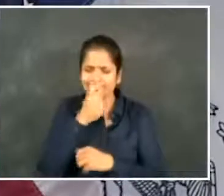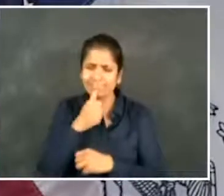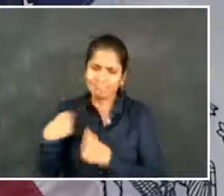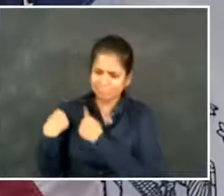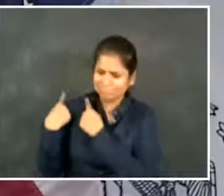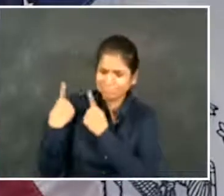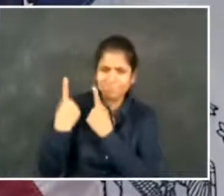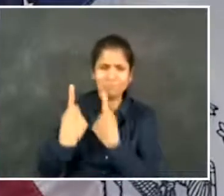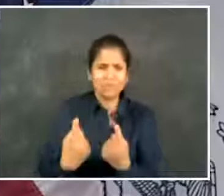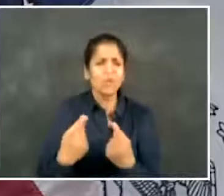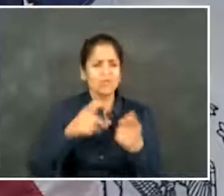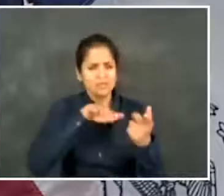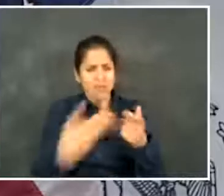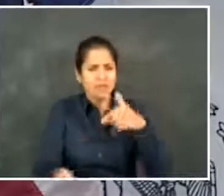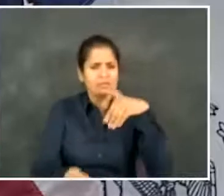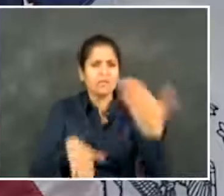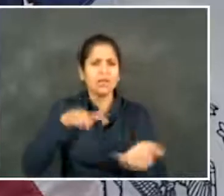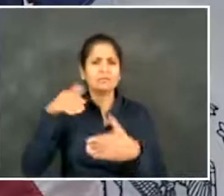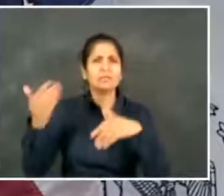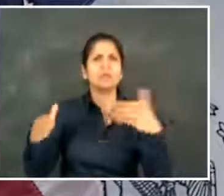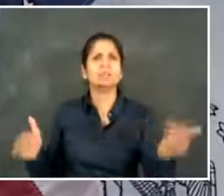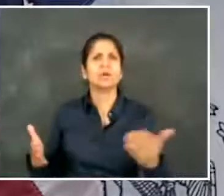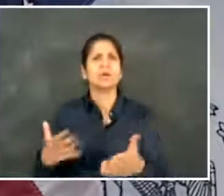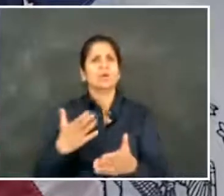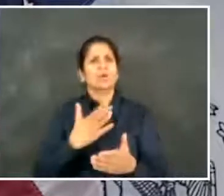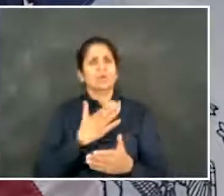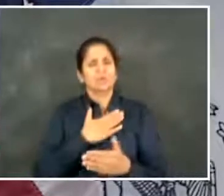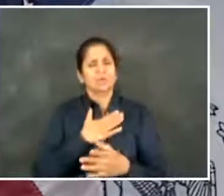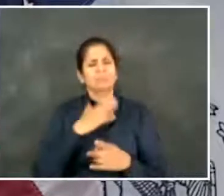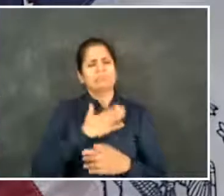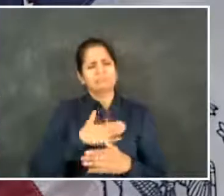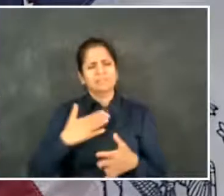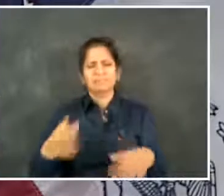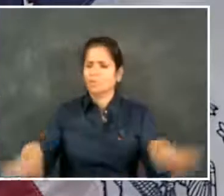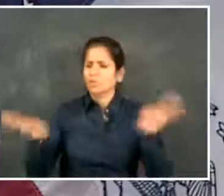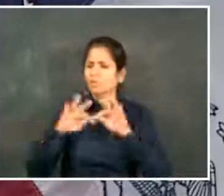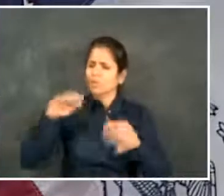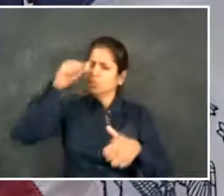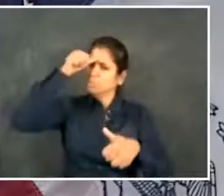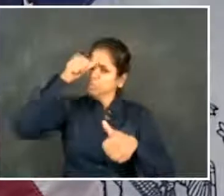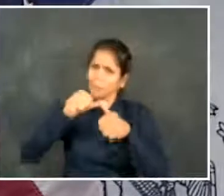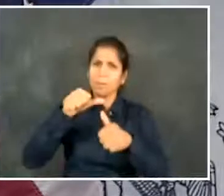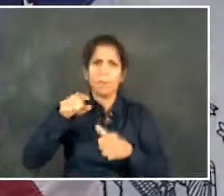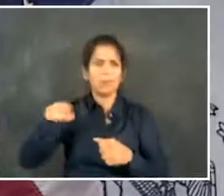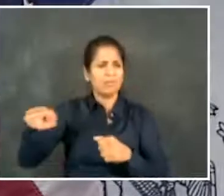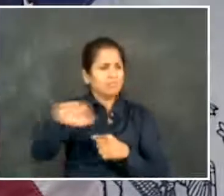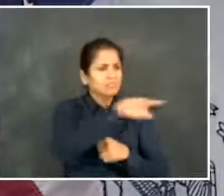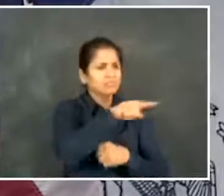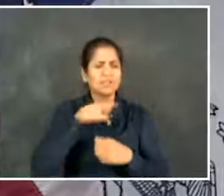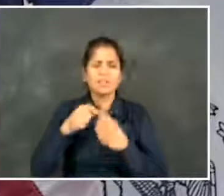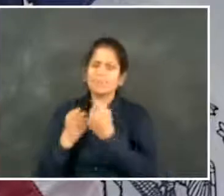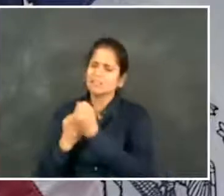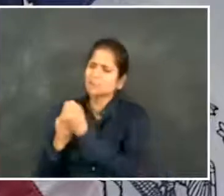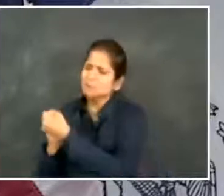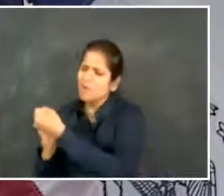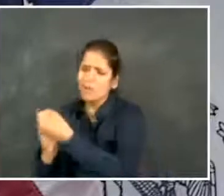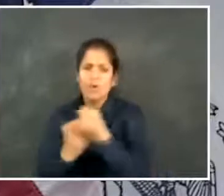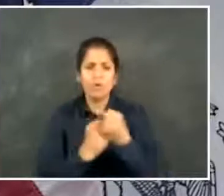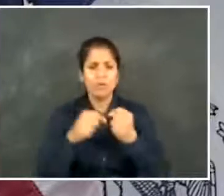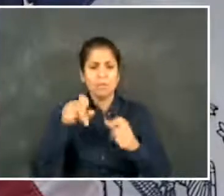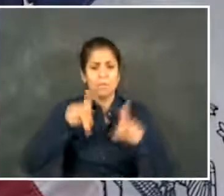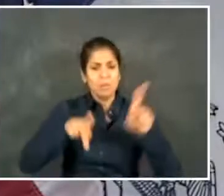But I want you to remember, if you really want to honor these heroes, then it's up to